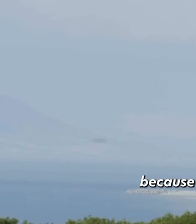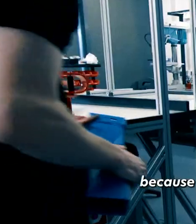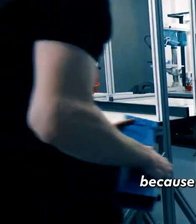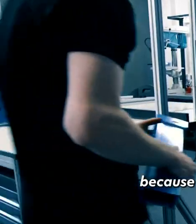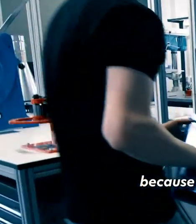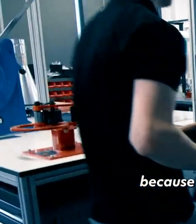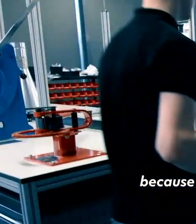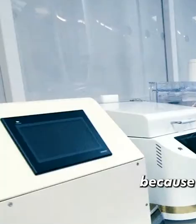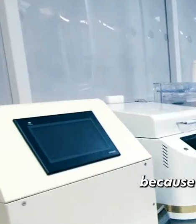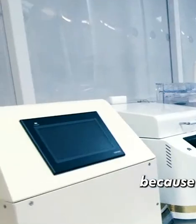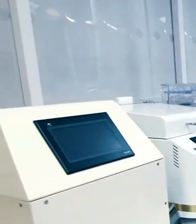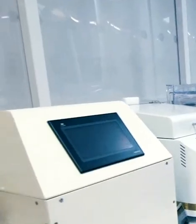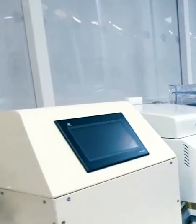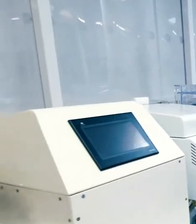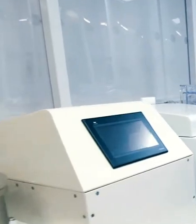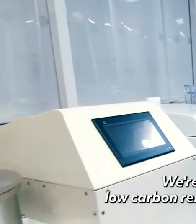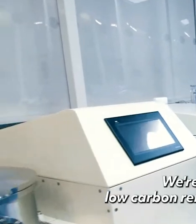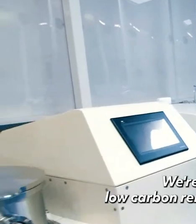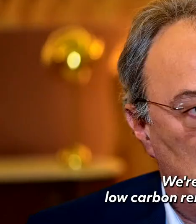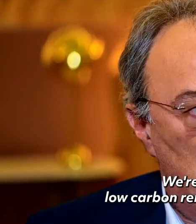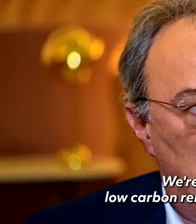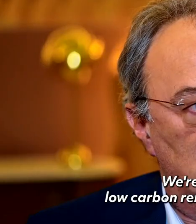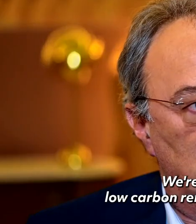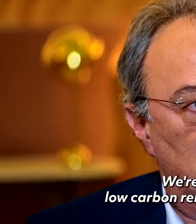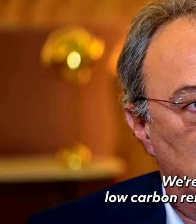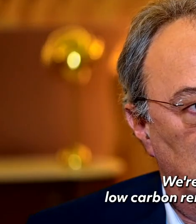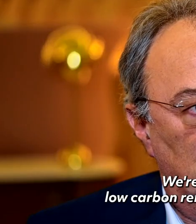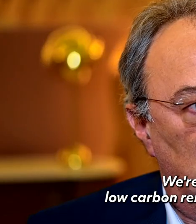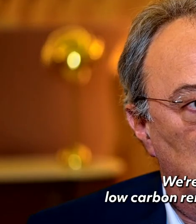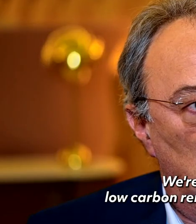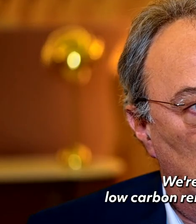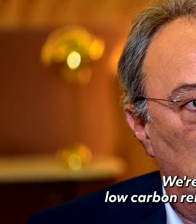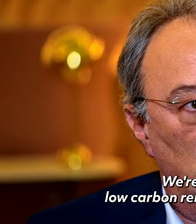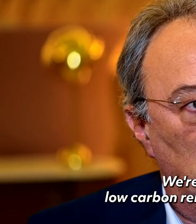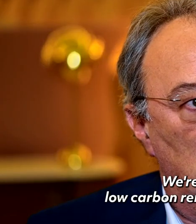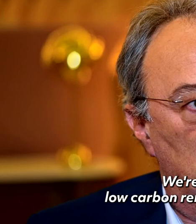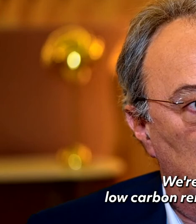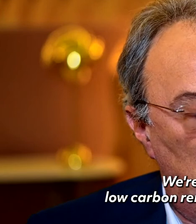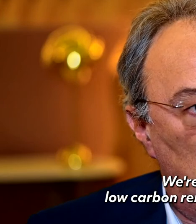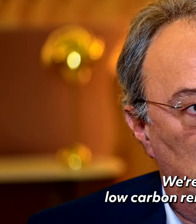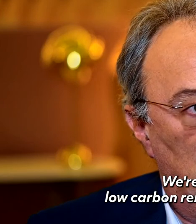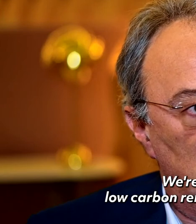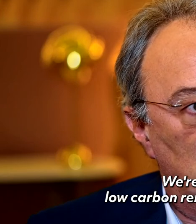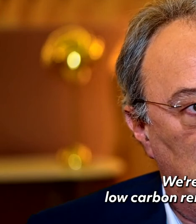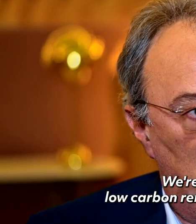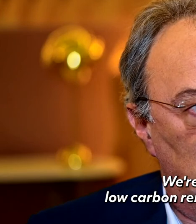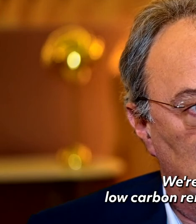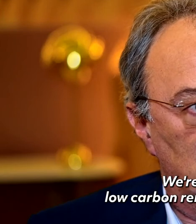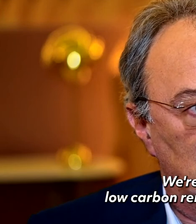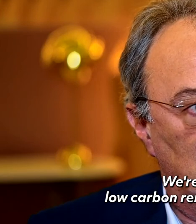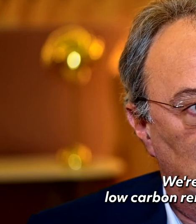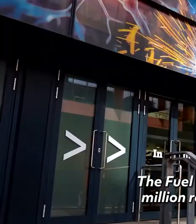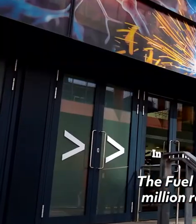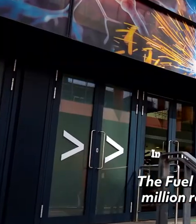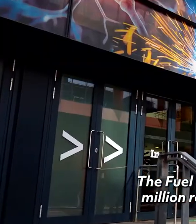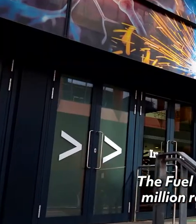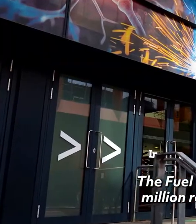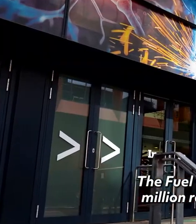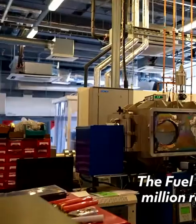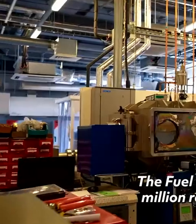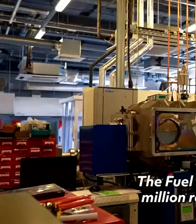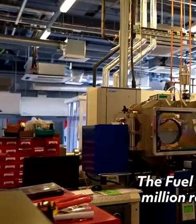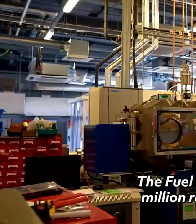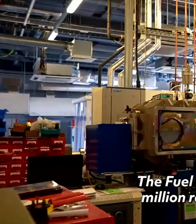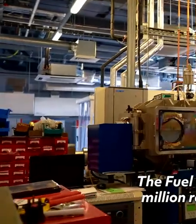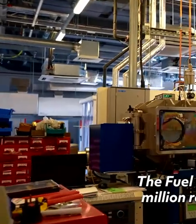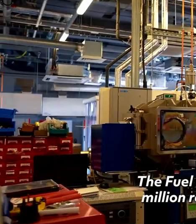together partners from across the city. We're also trying to deliver more low-carbon renewable energy here within the city. Now, the Fuel Cell Centre